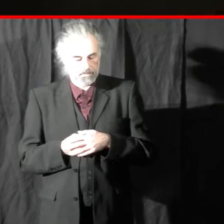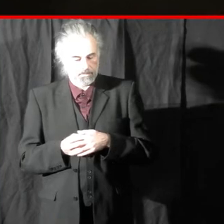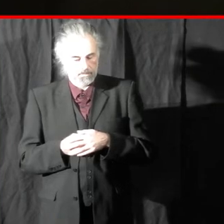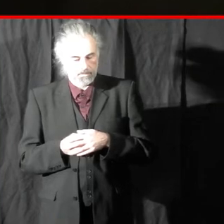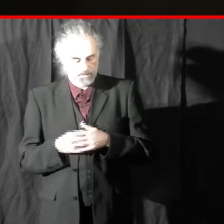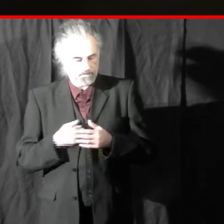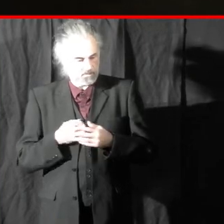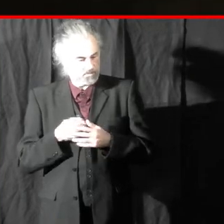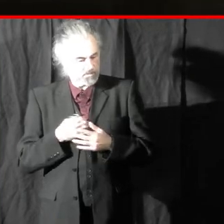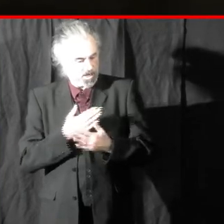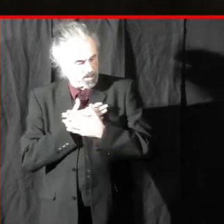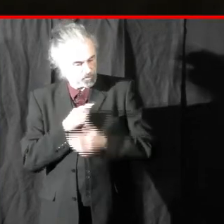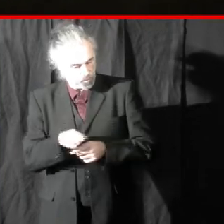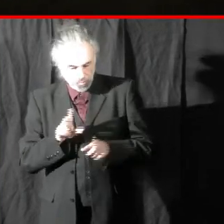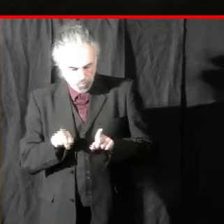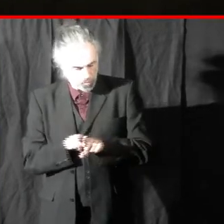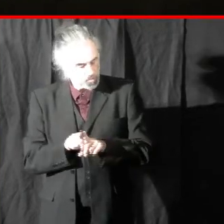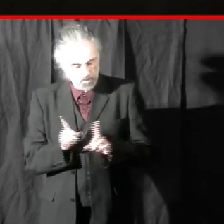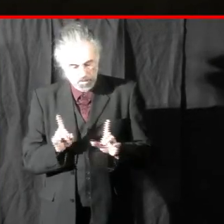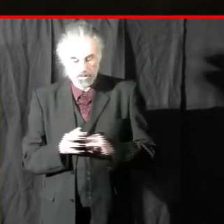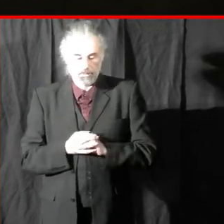I love you too, baby.